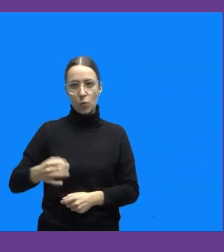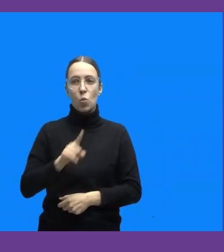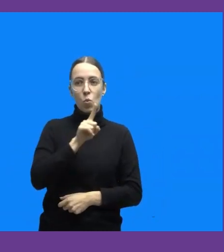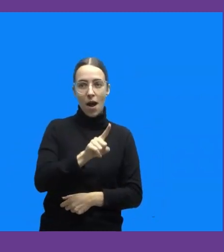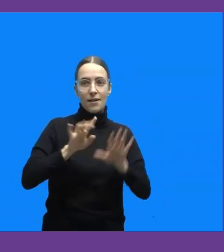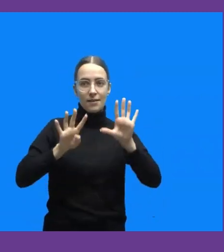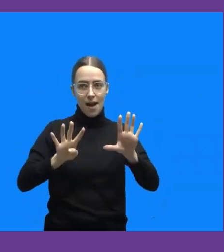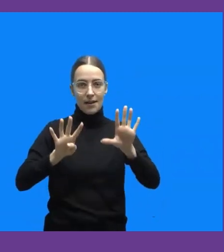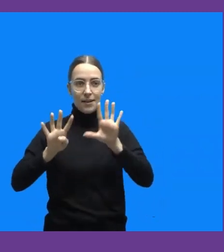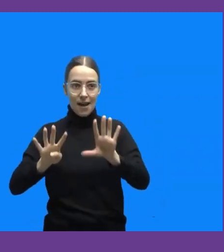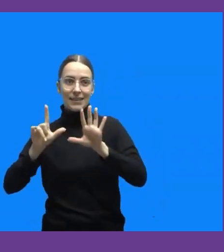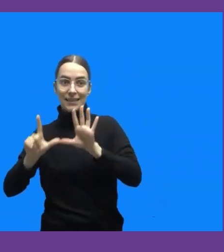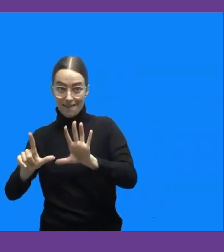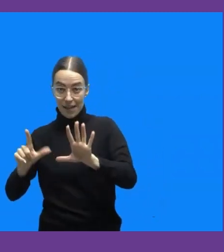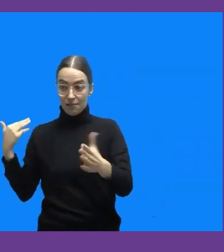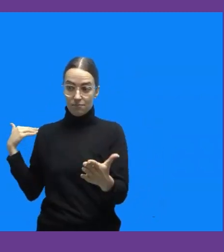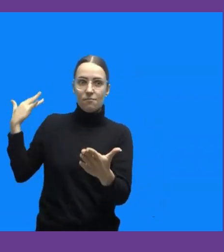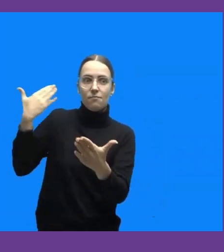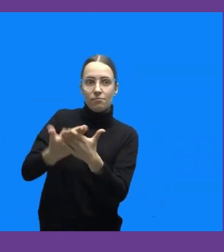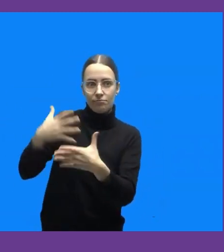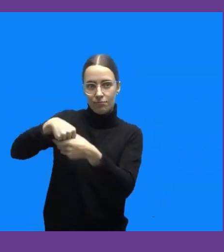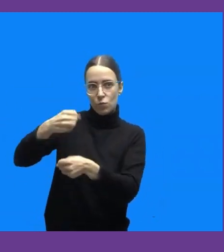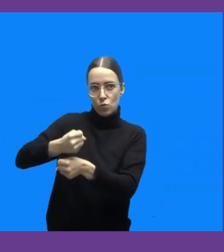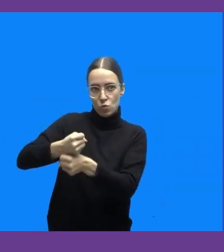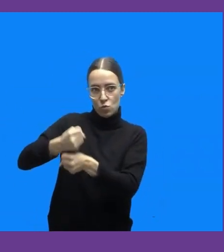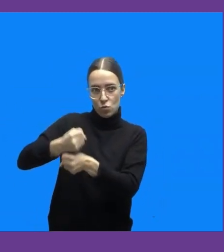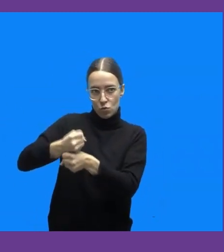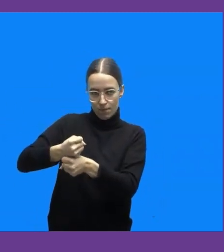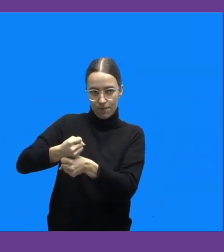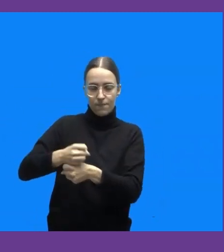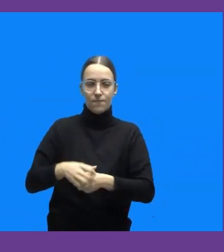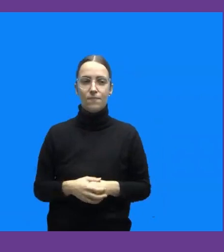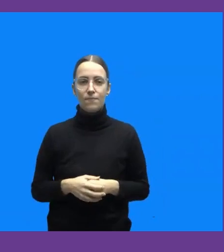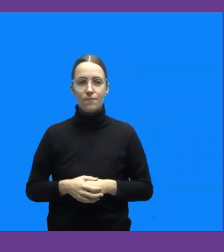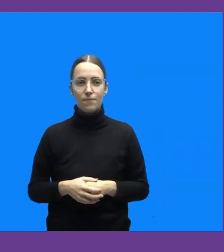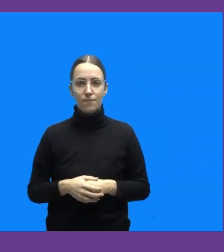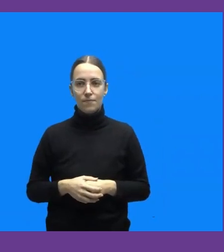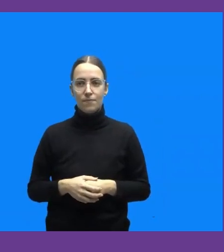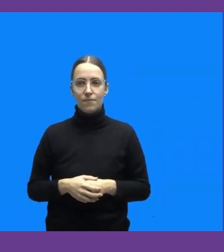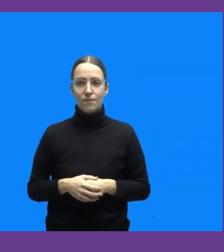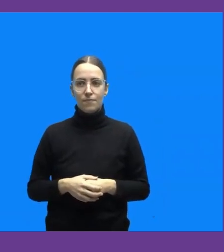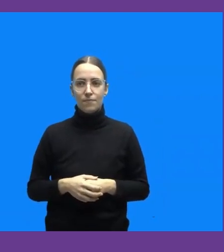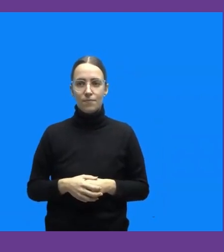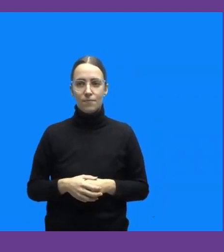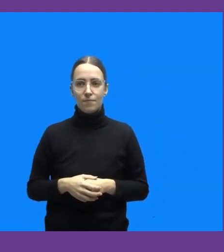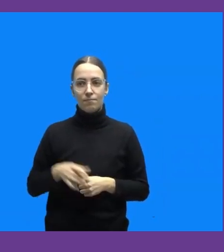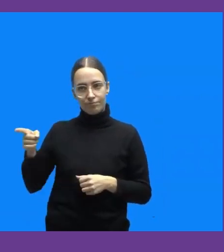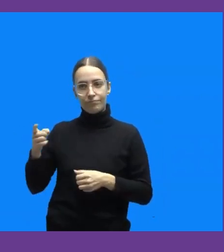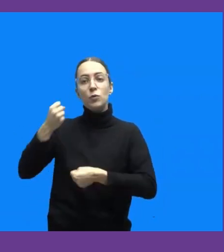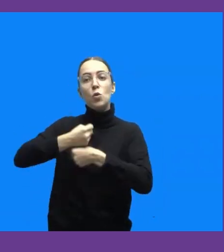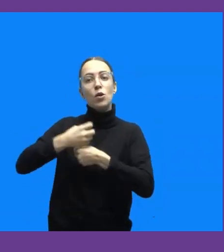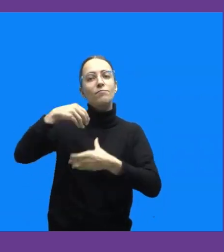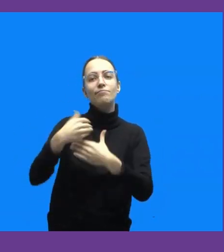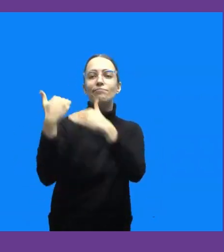Education, an online database of accessible information produced and made available by 10 higher education